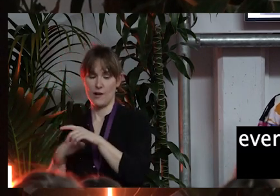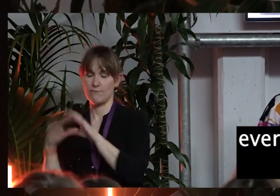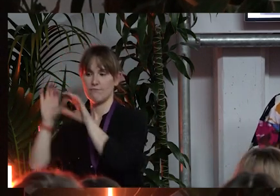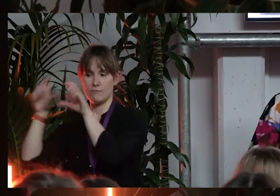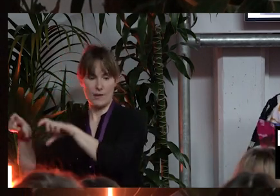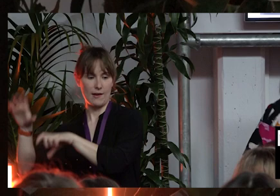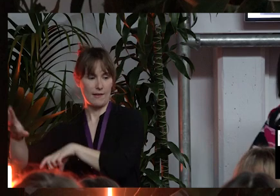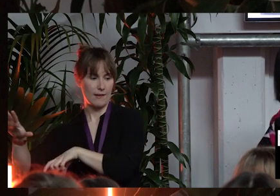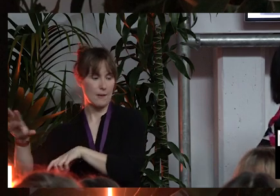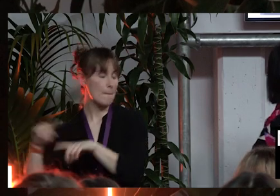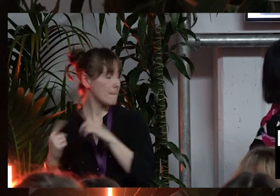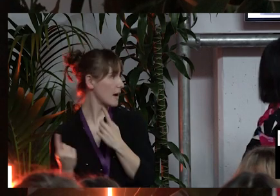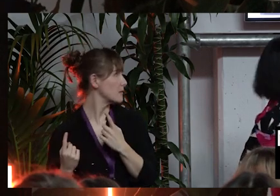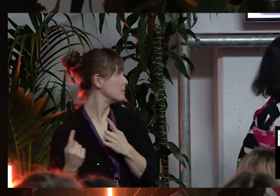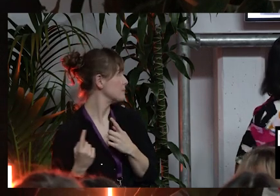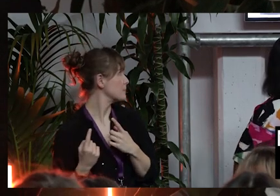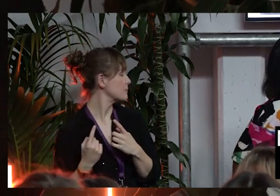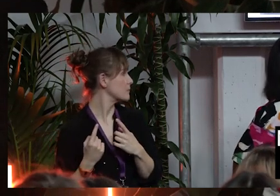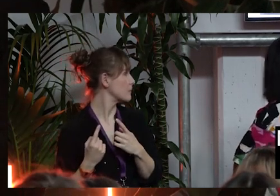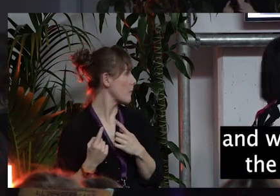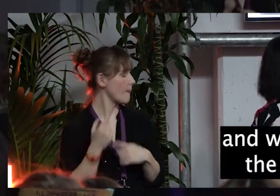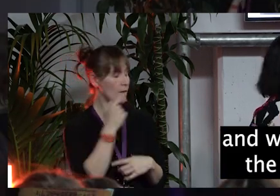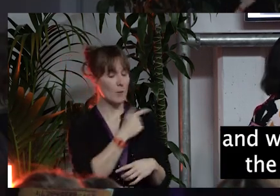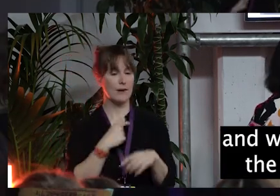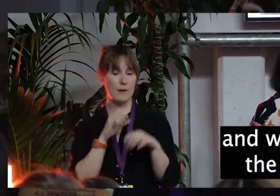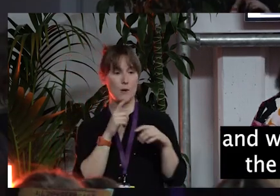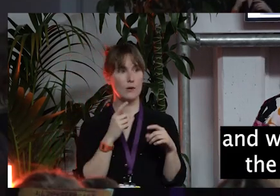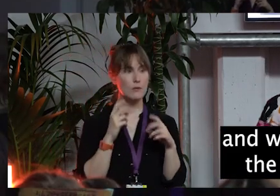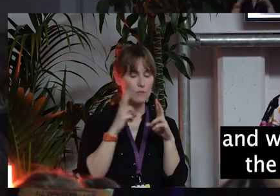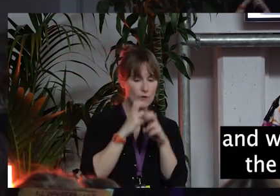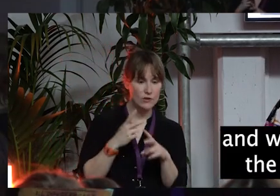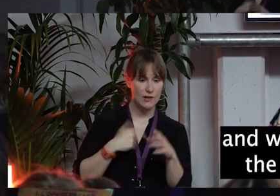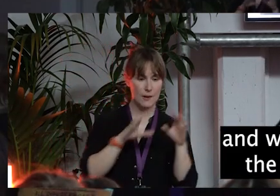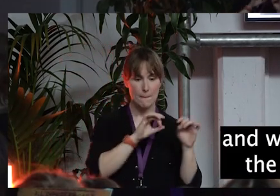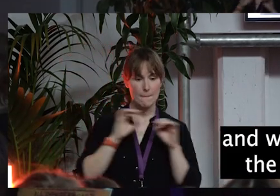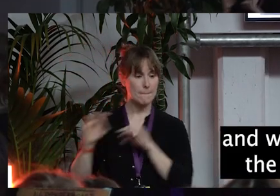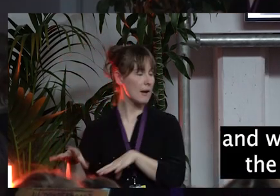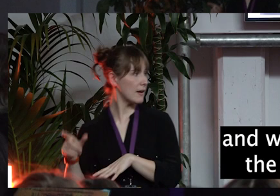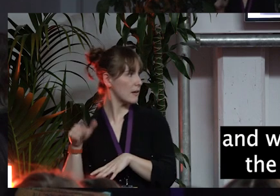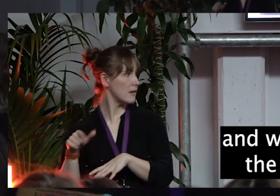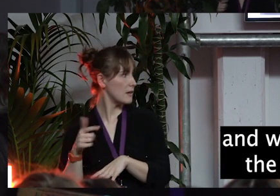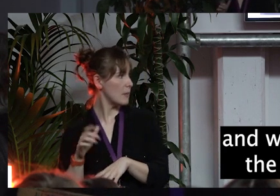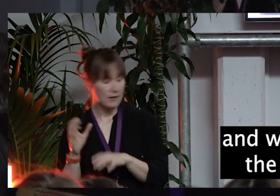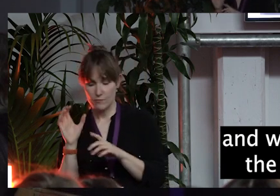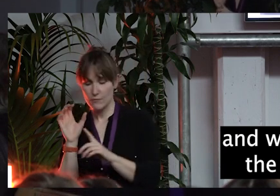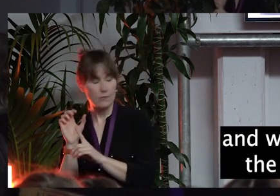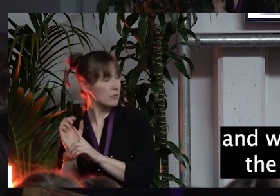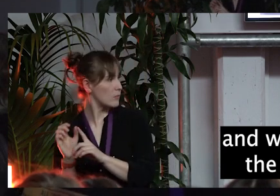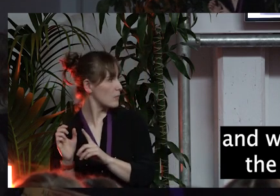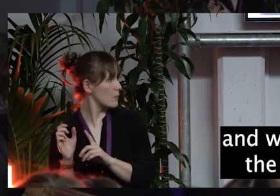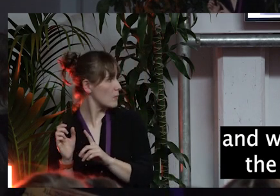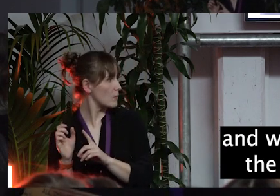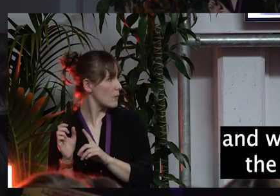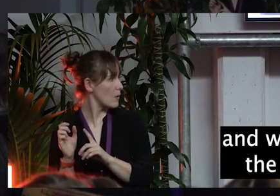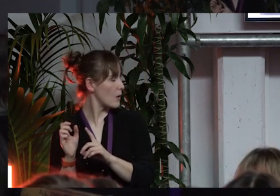voyage at that point. Now, we went to Melbourne a couple of weeks ago, and we literally gasped out loud when the herbarium